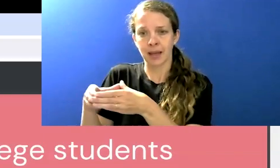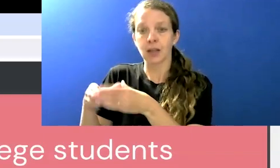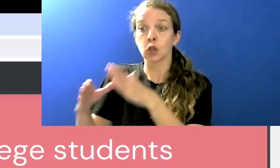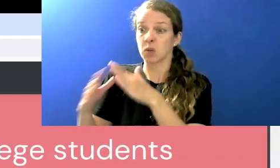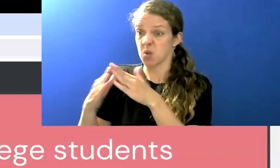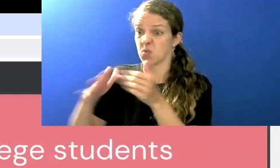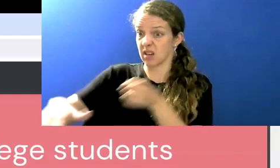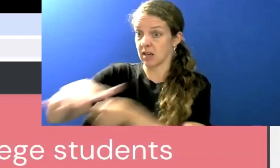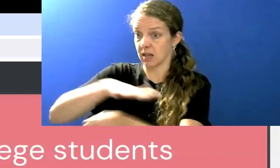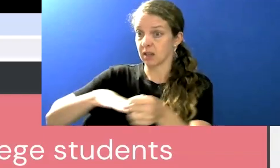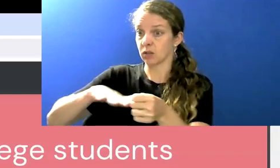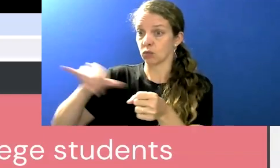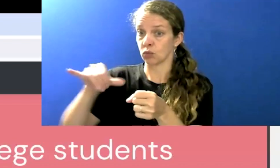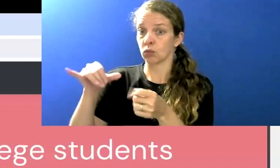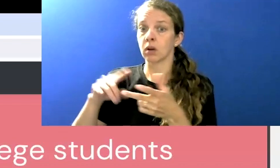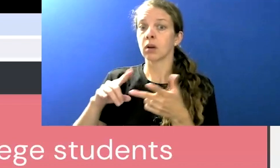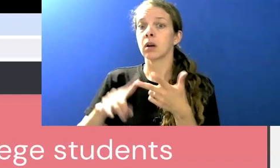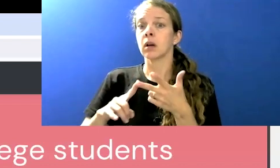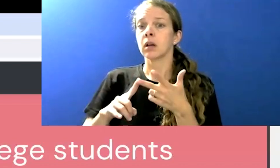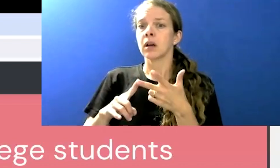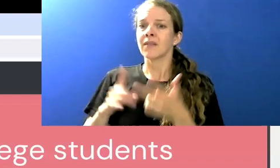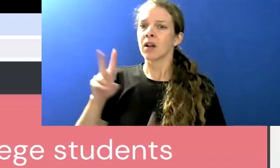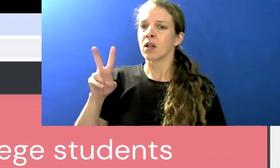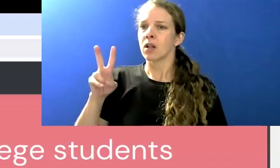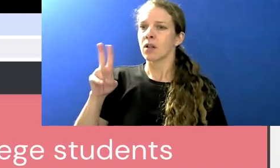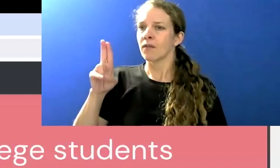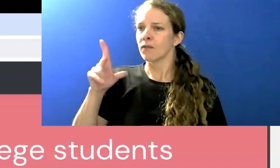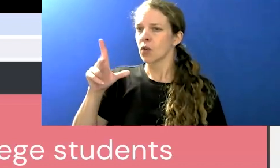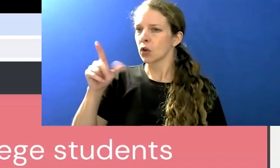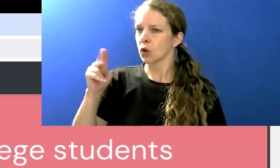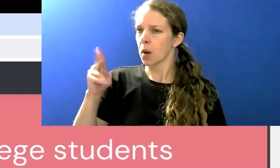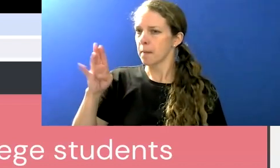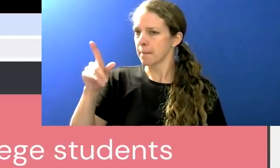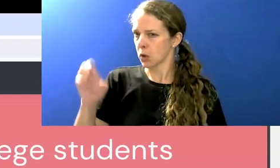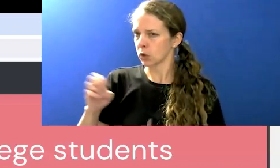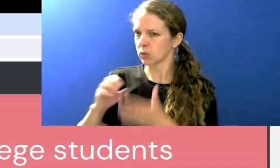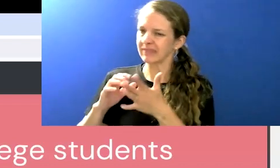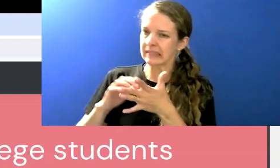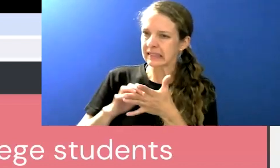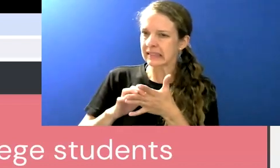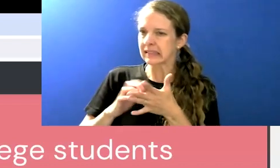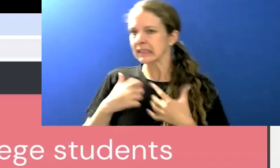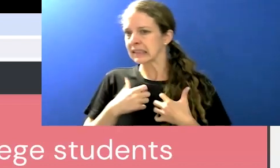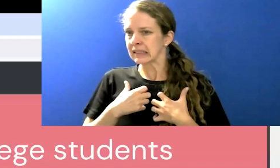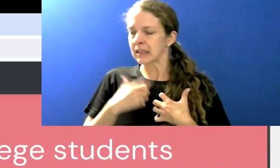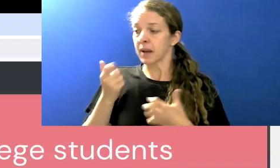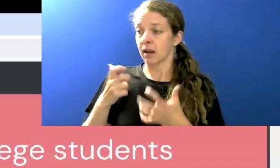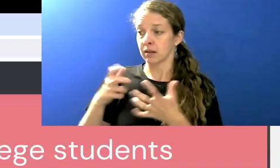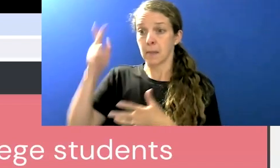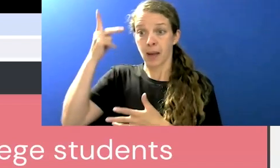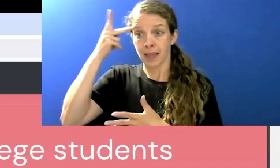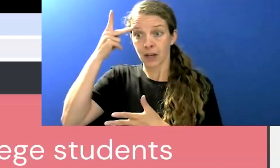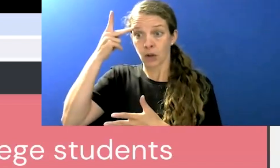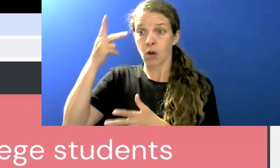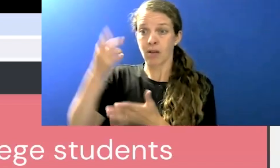as well. They are vulnerable student population. Why? Because political and economically